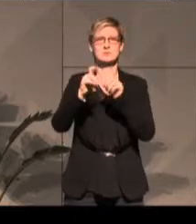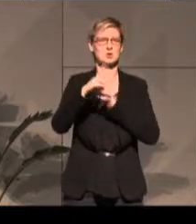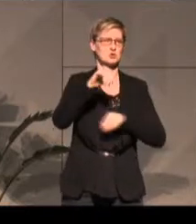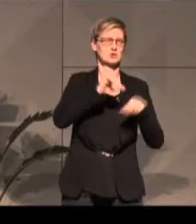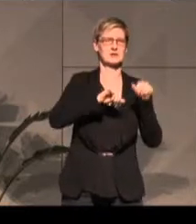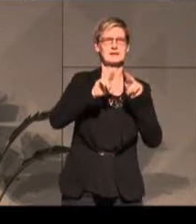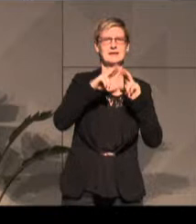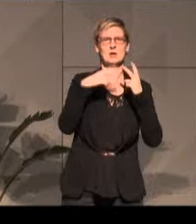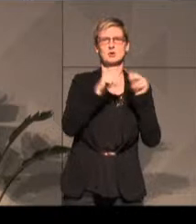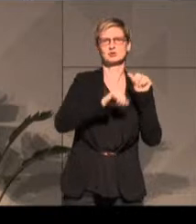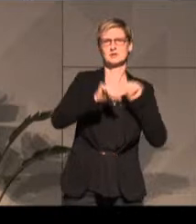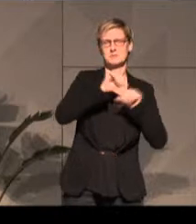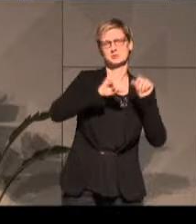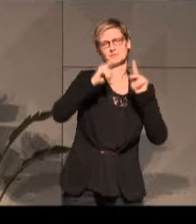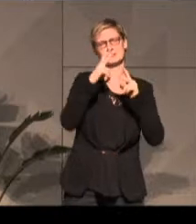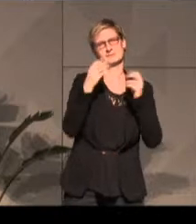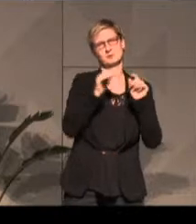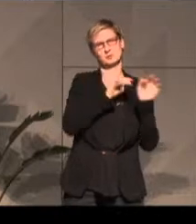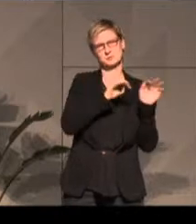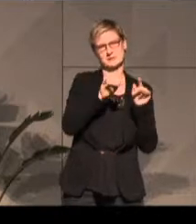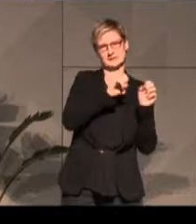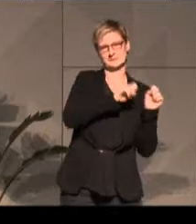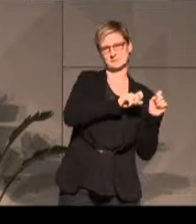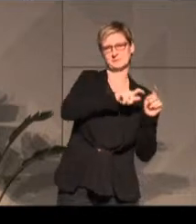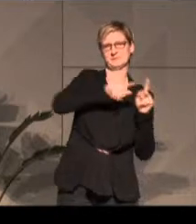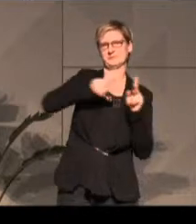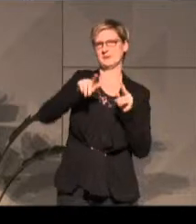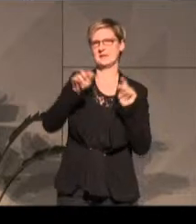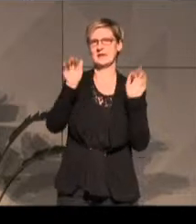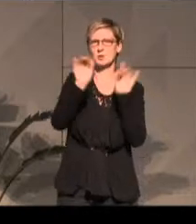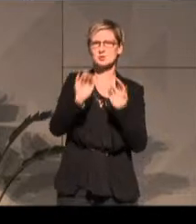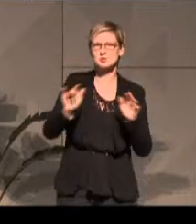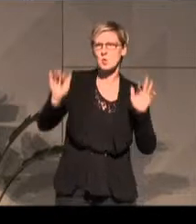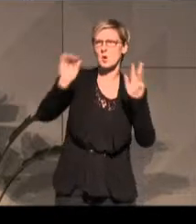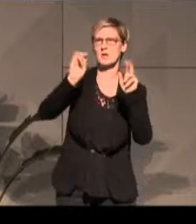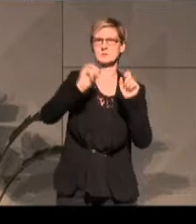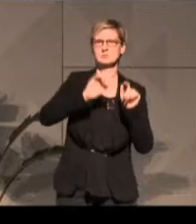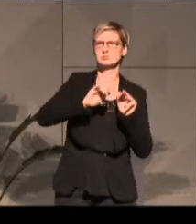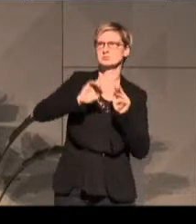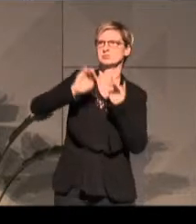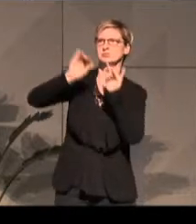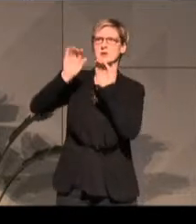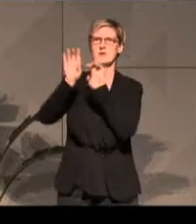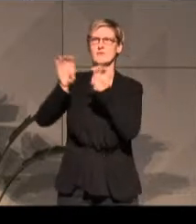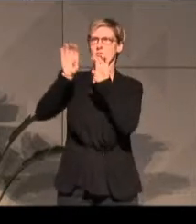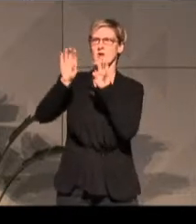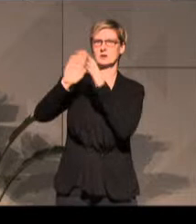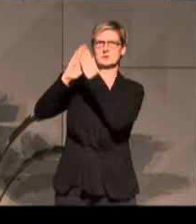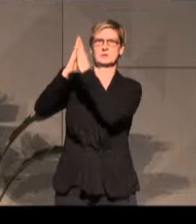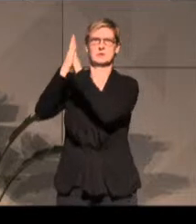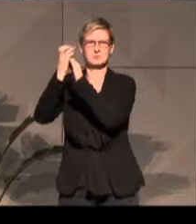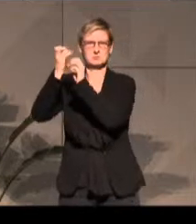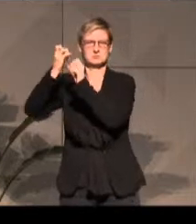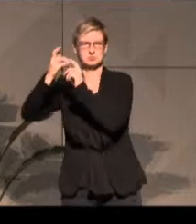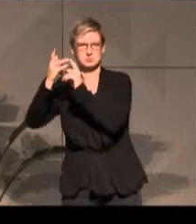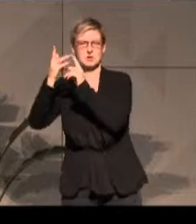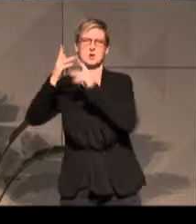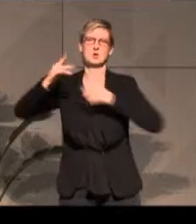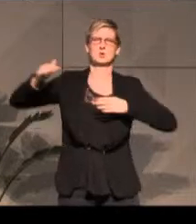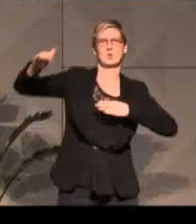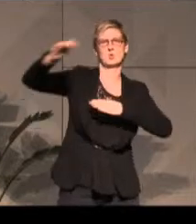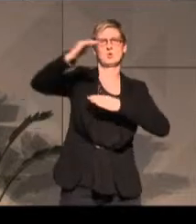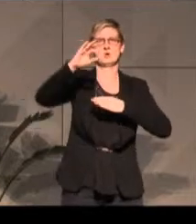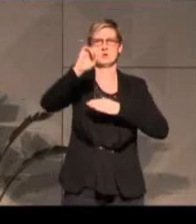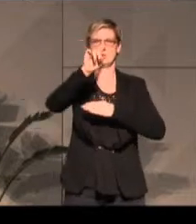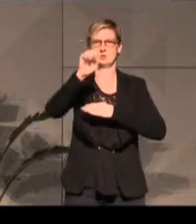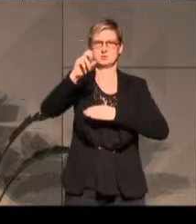And we also measured, they release chemical substances that make an impact on the atmosphere, cloud formation,